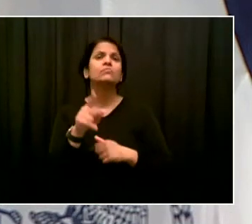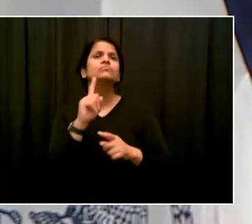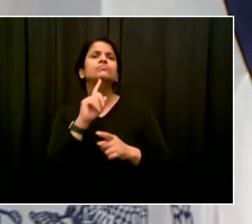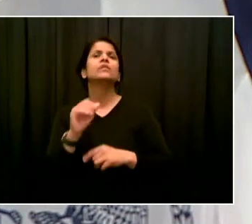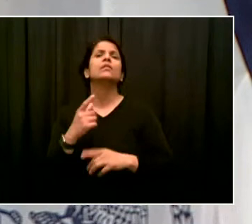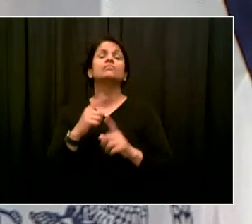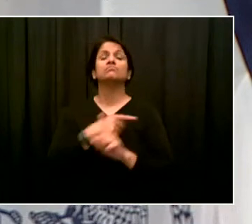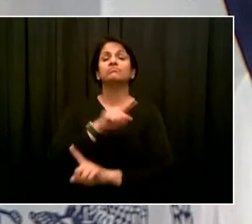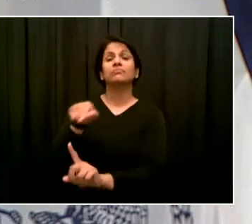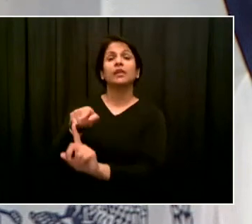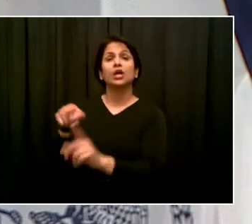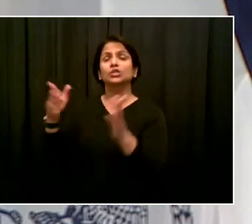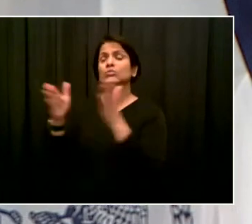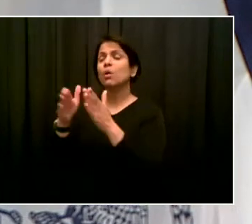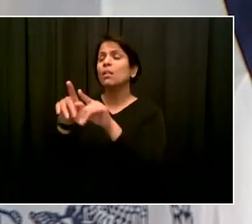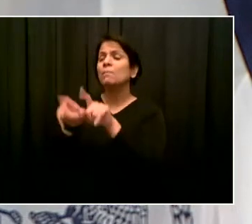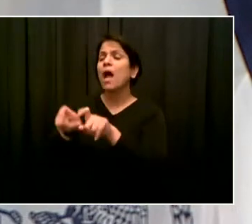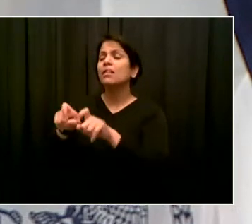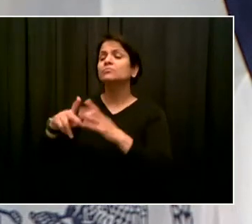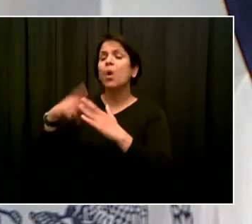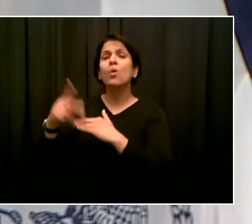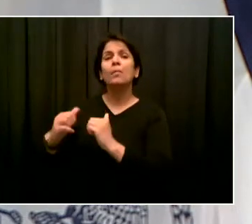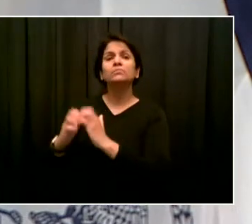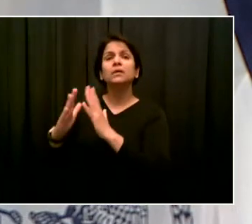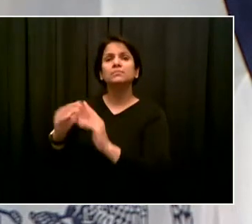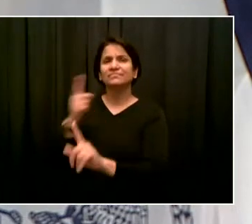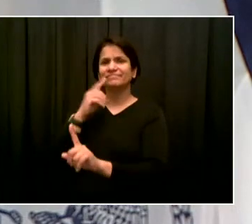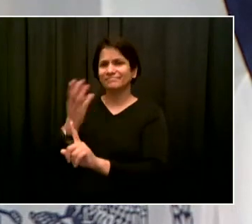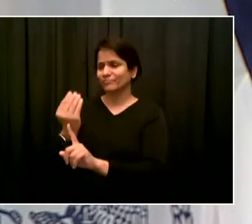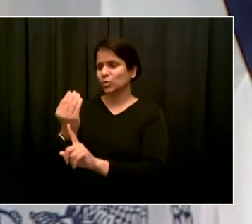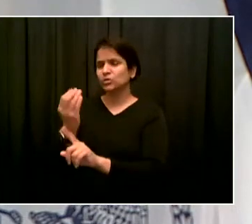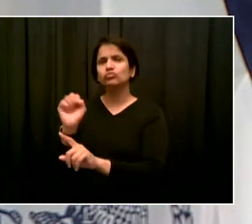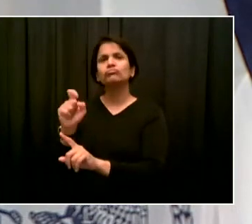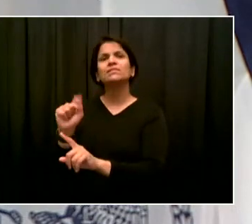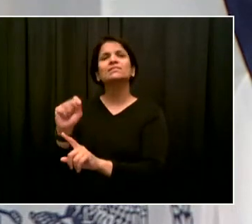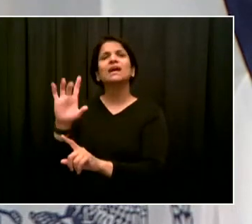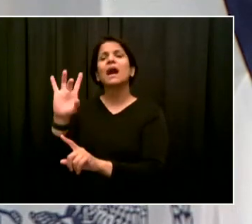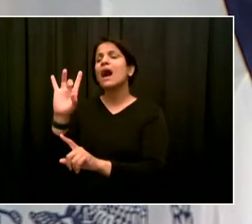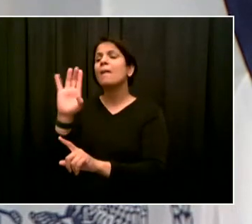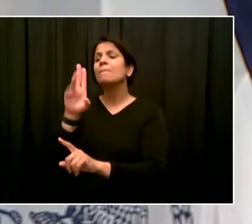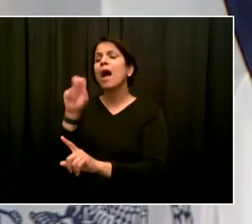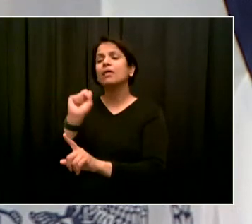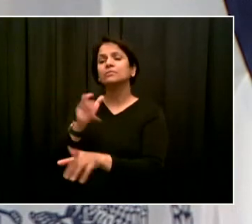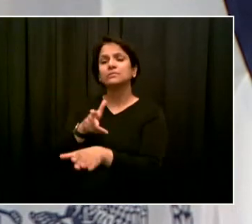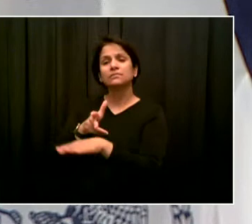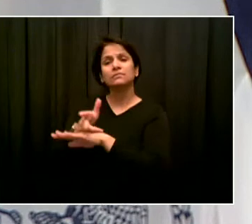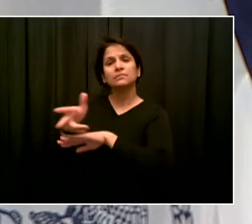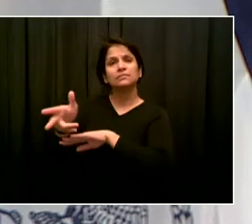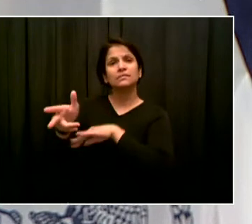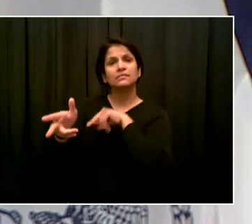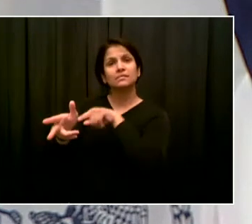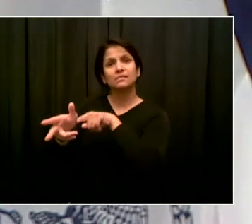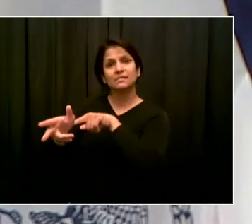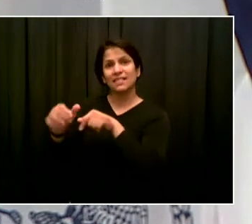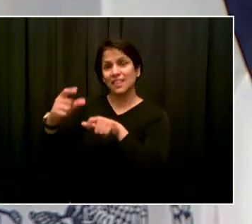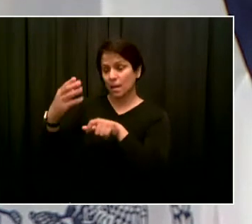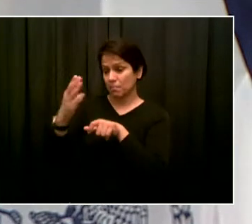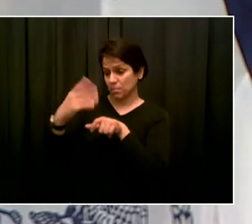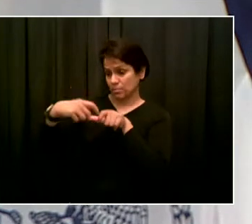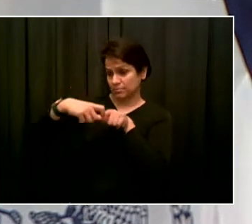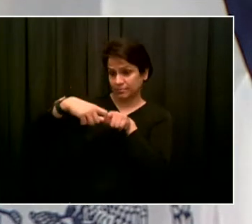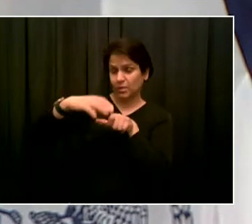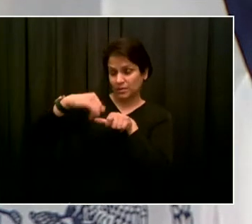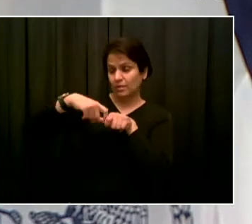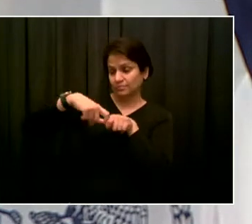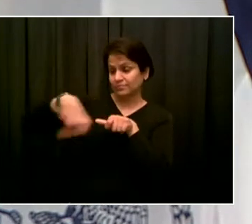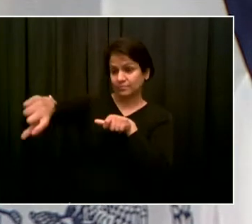There was really great initial success, and advocates were calling for that to be expanded to other parts of the